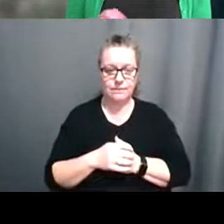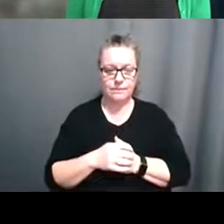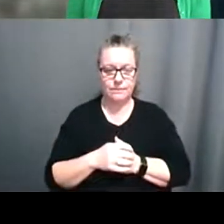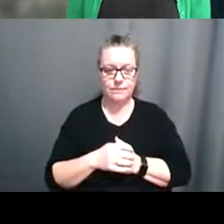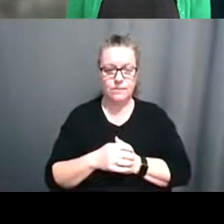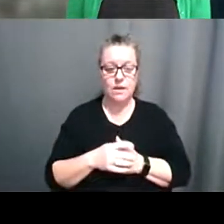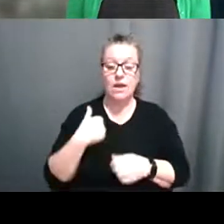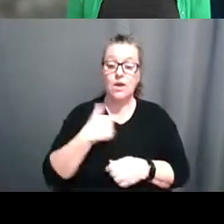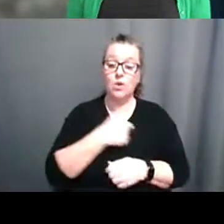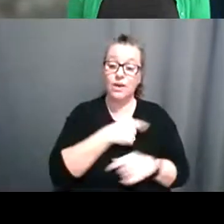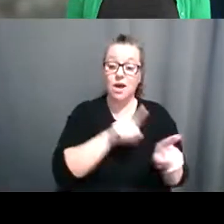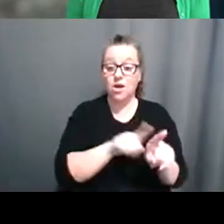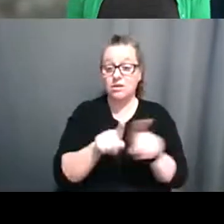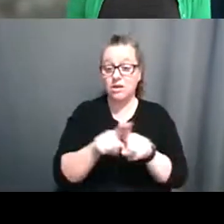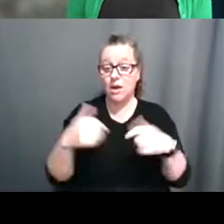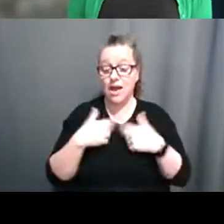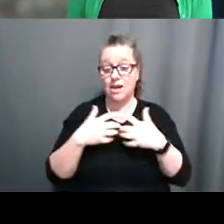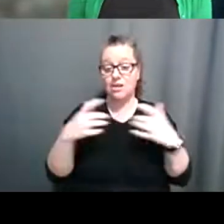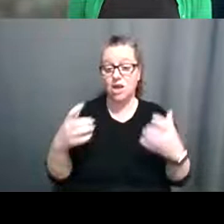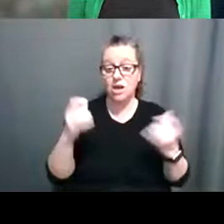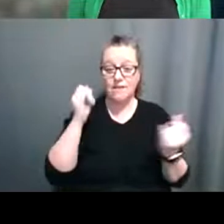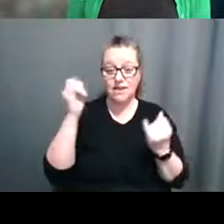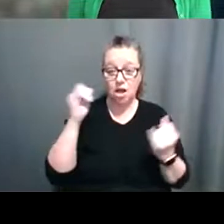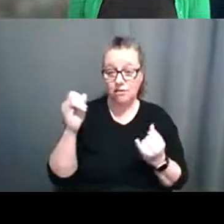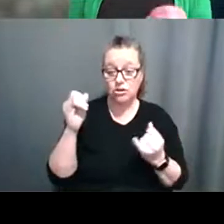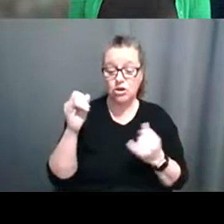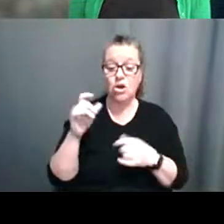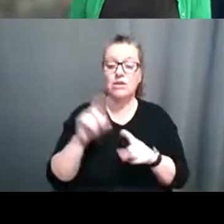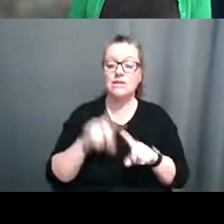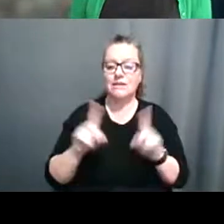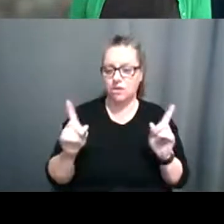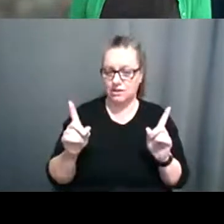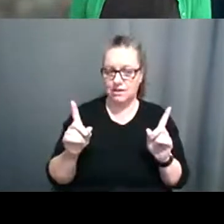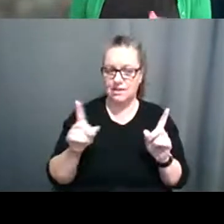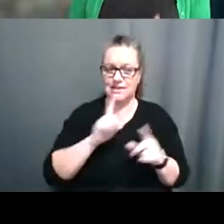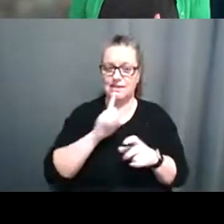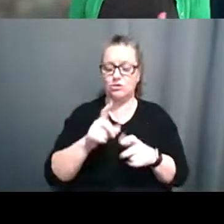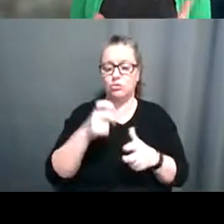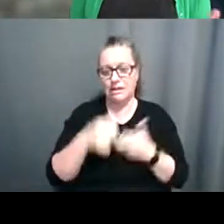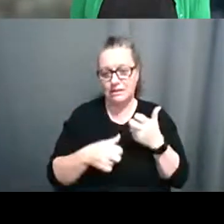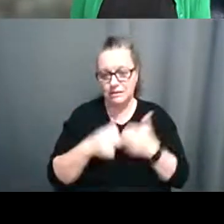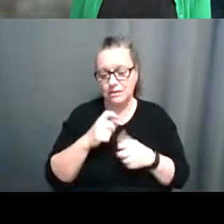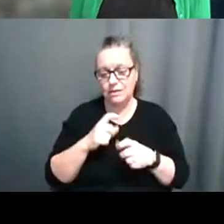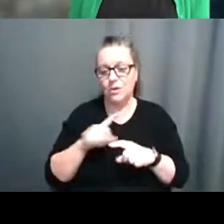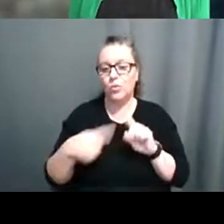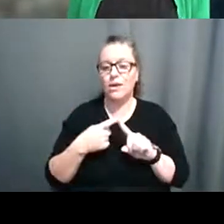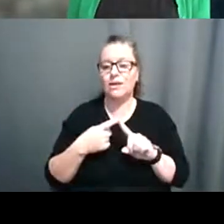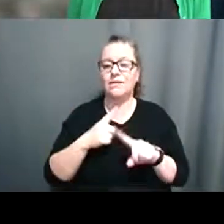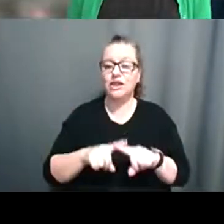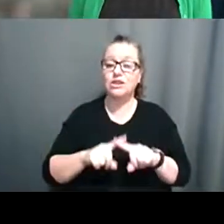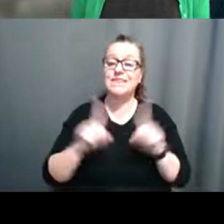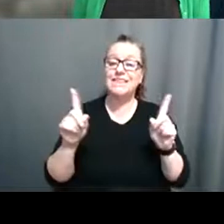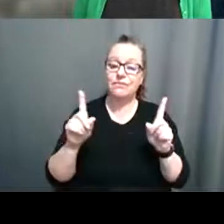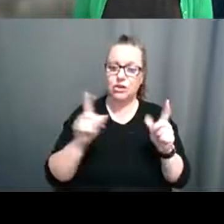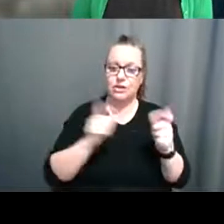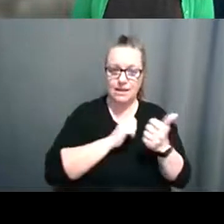We also had a lot of ideological differences. It's really difficult when there are different and competing ideologies about